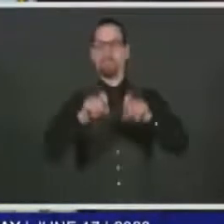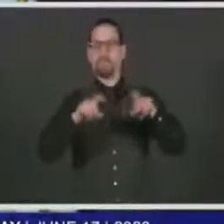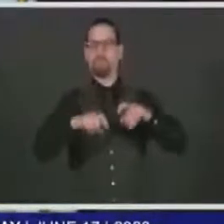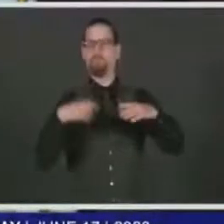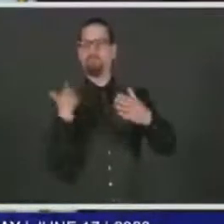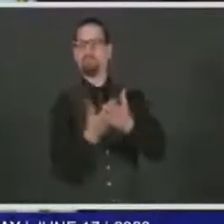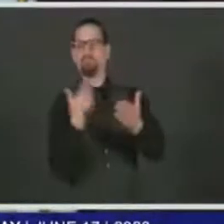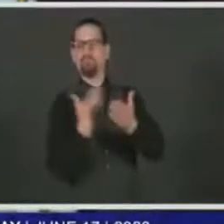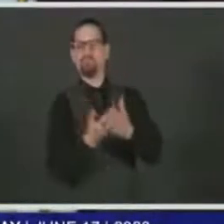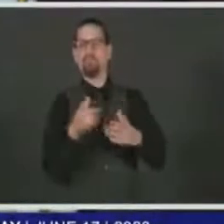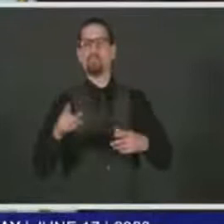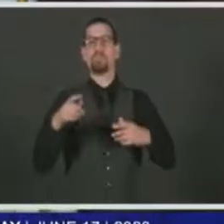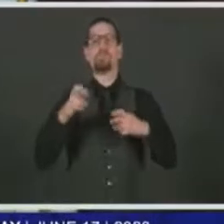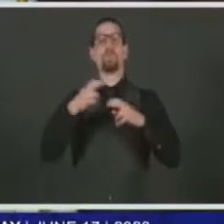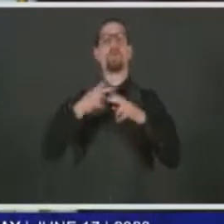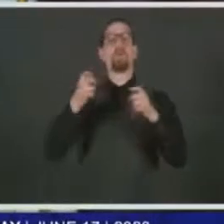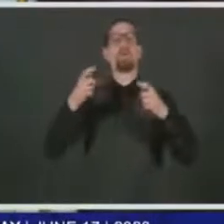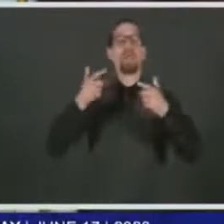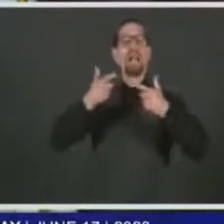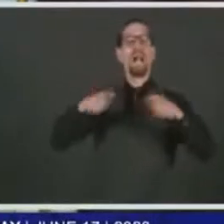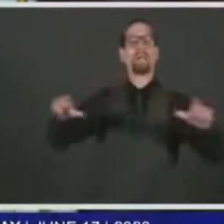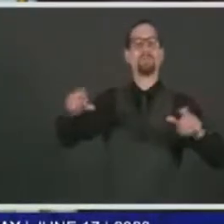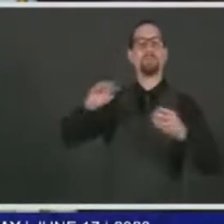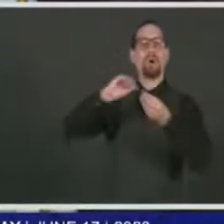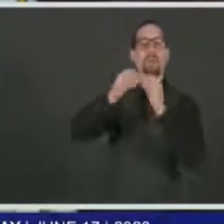volumes of people who are not sick.